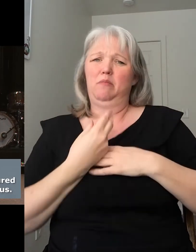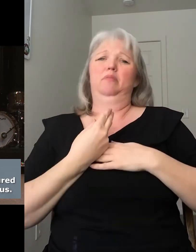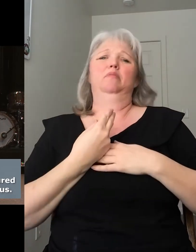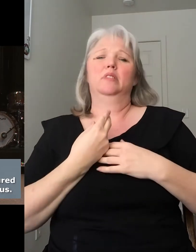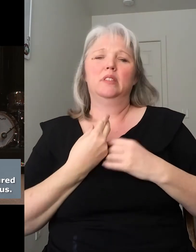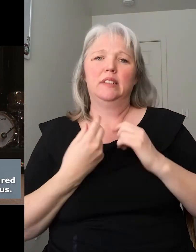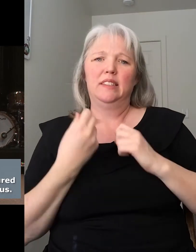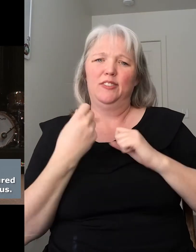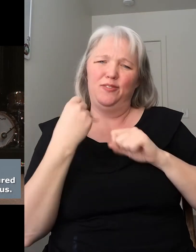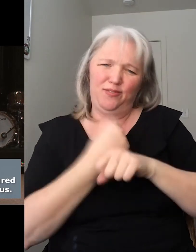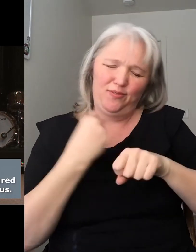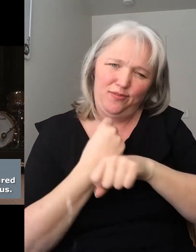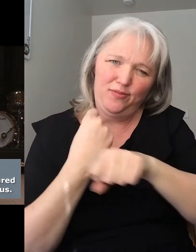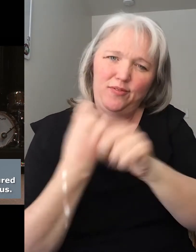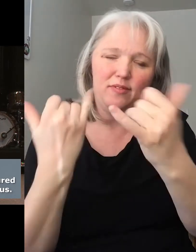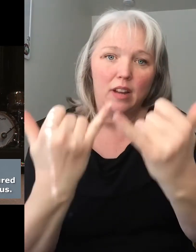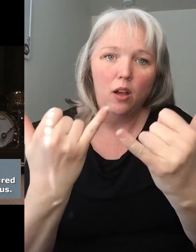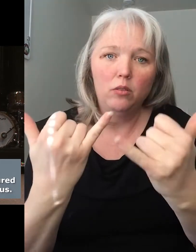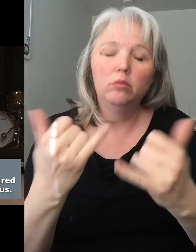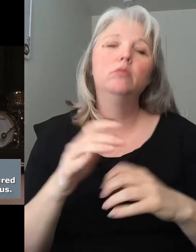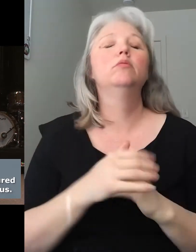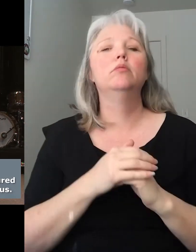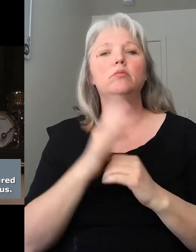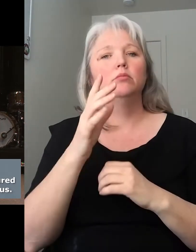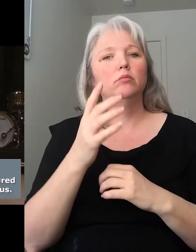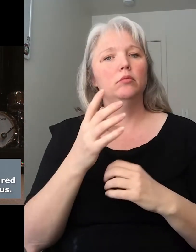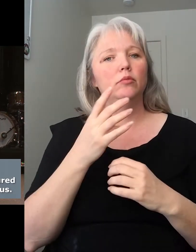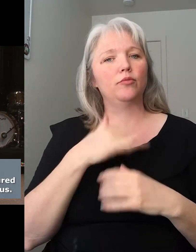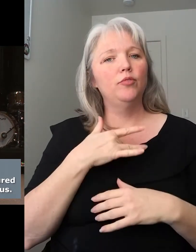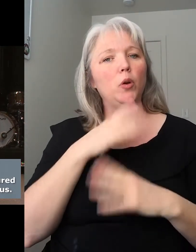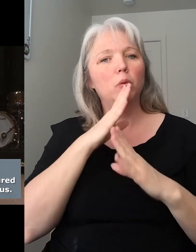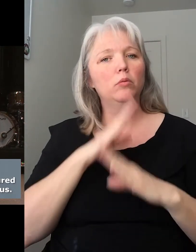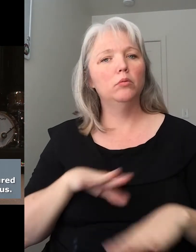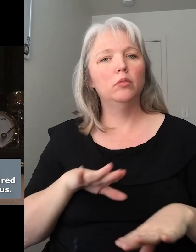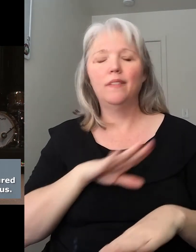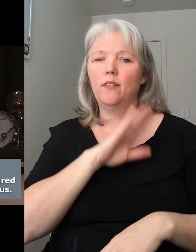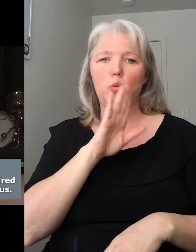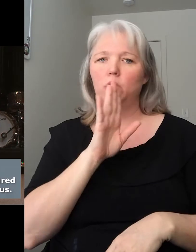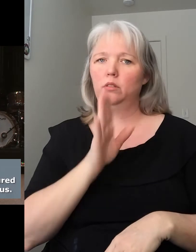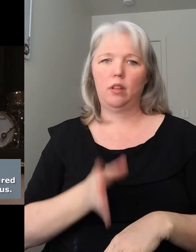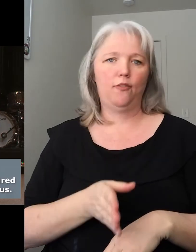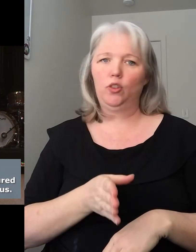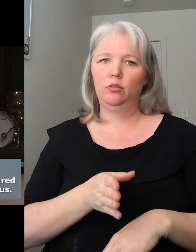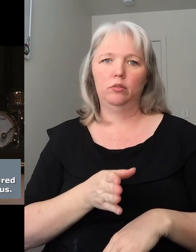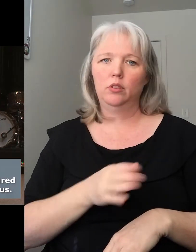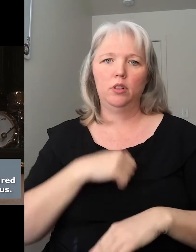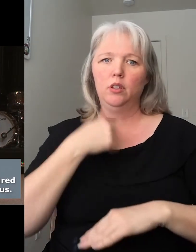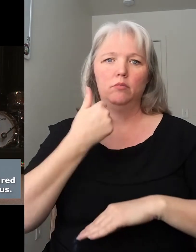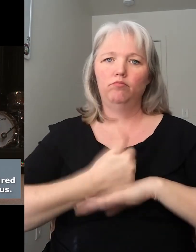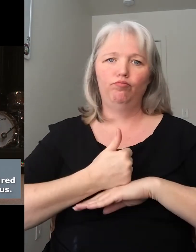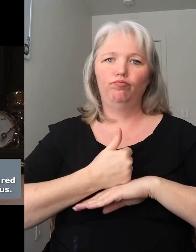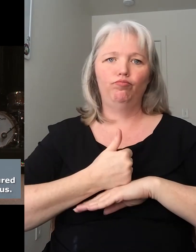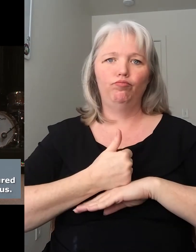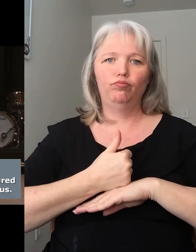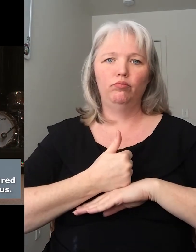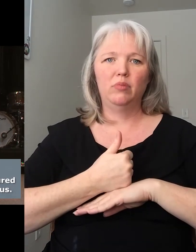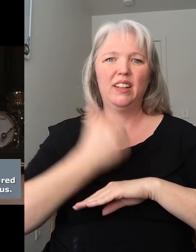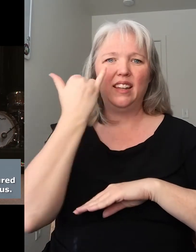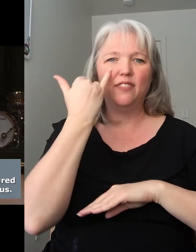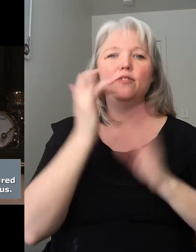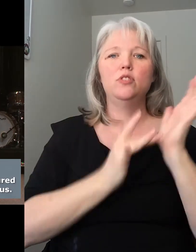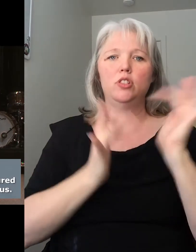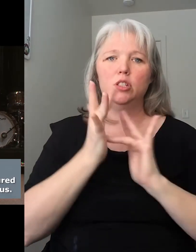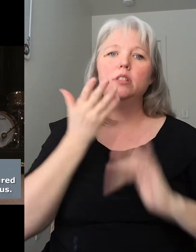you at this present moment, rest assured that it will never sustain itself in the presence